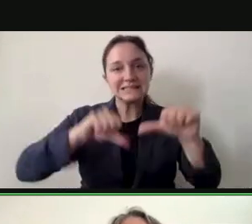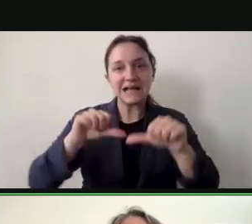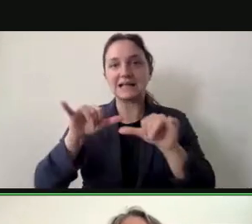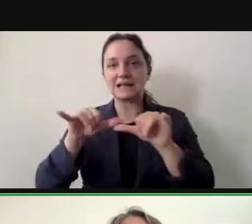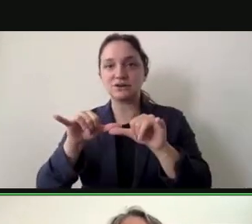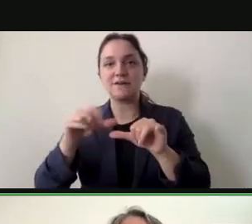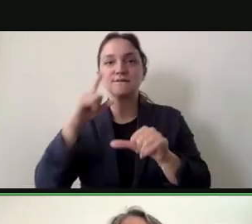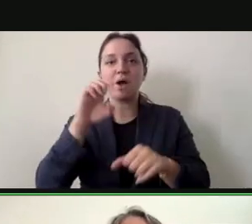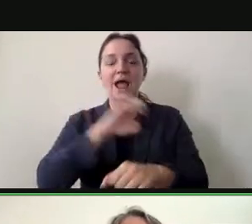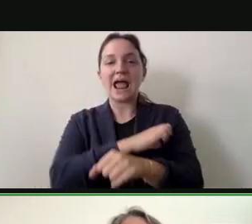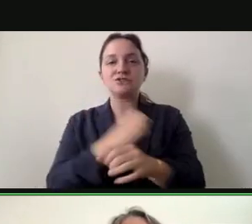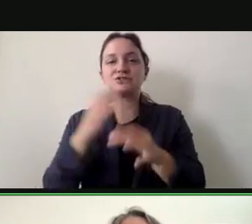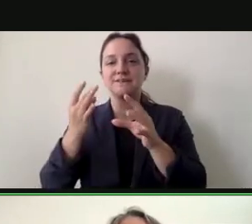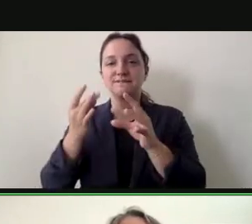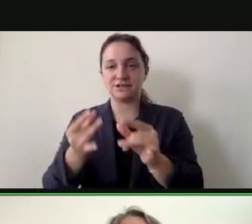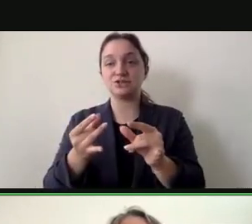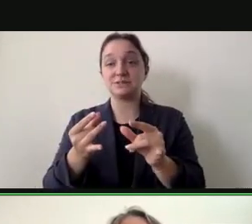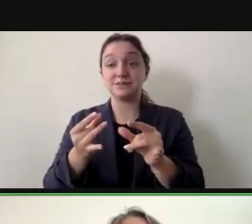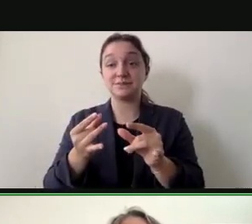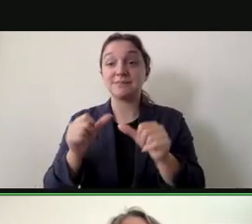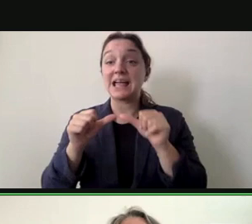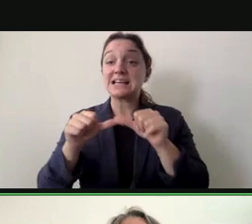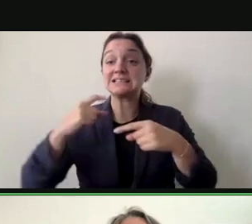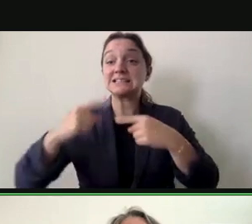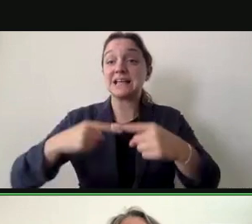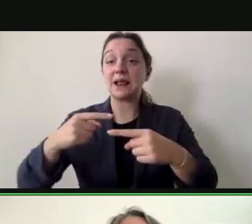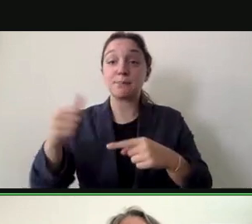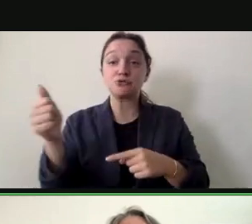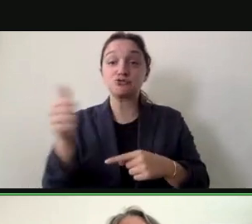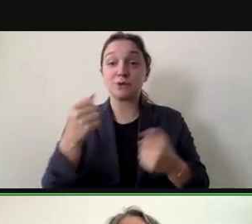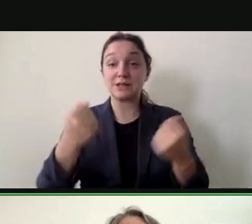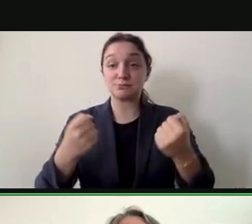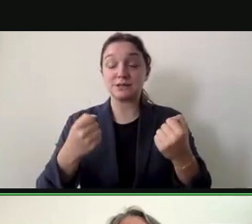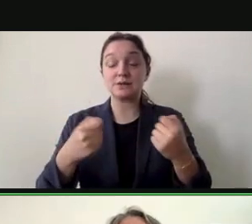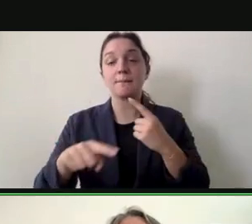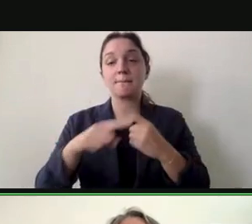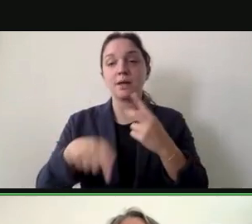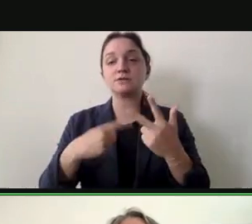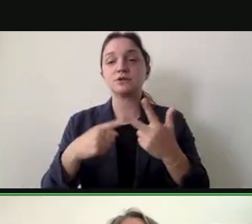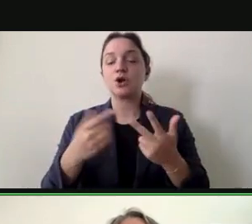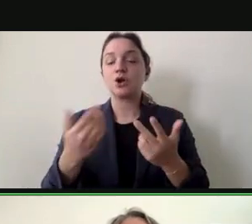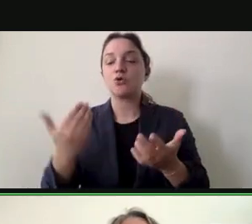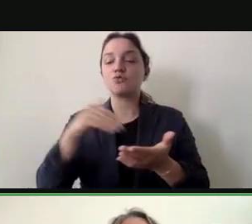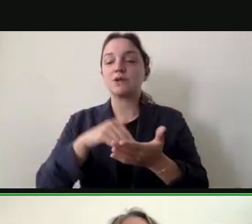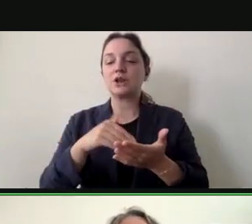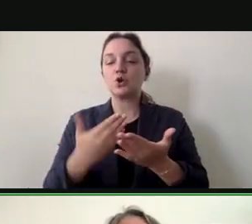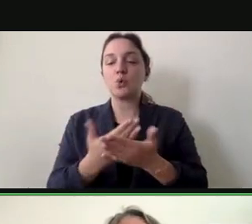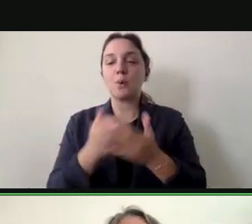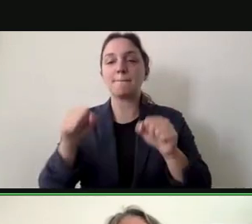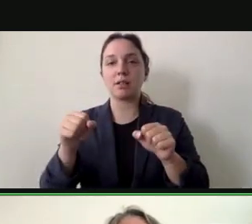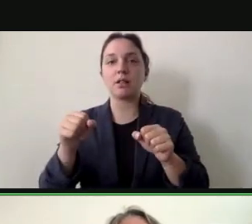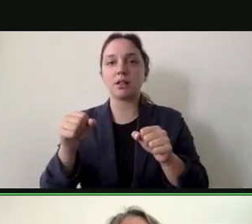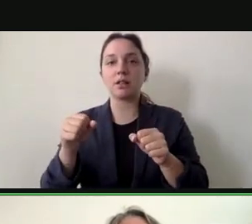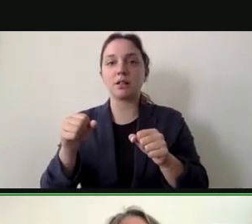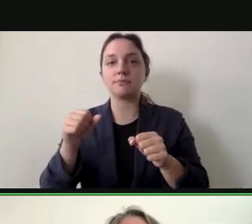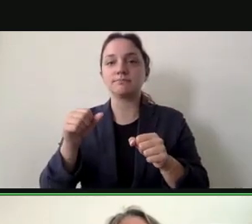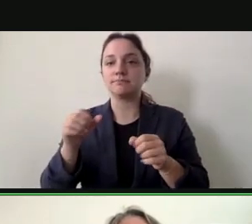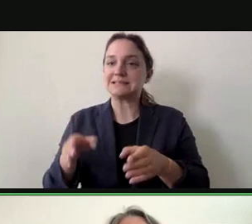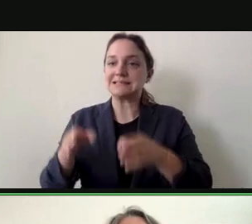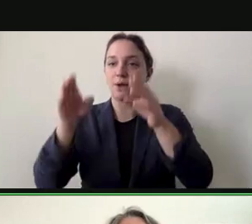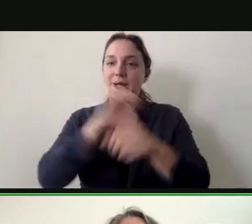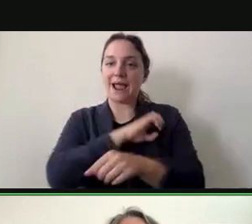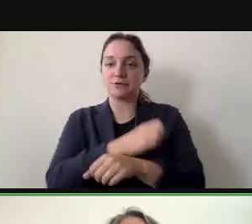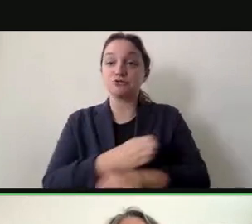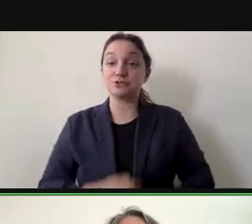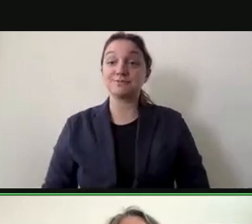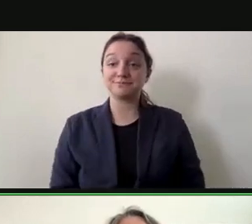of energy efficiency, sustainable transportation, and renewable power technologies with the goal of providing the